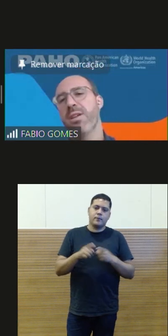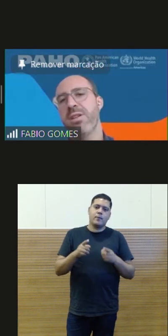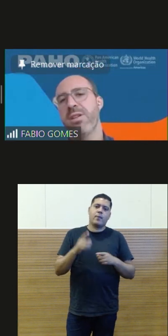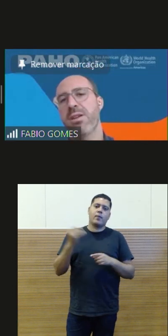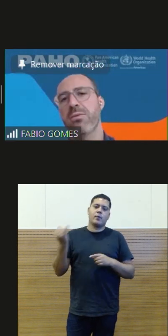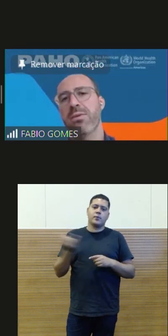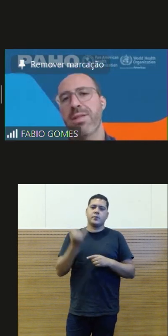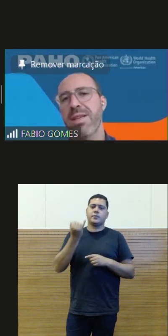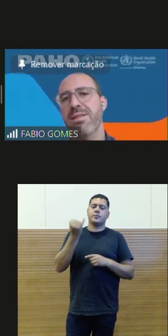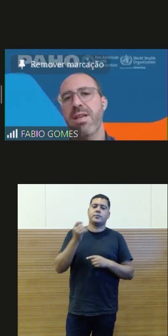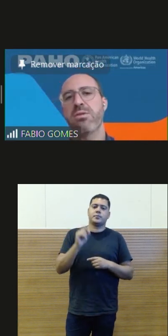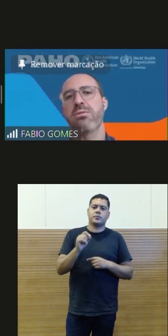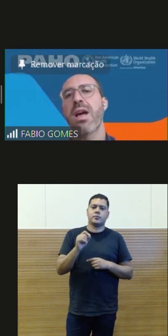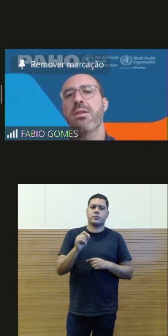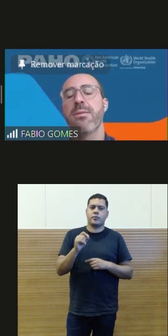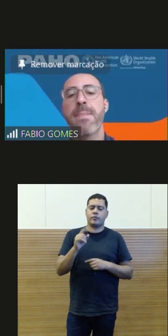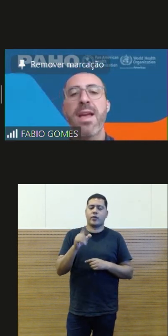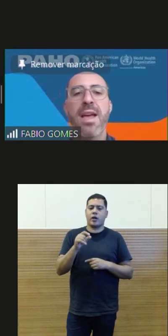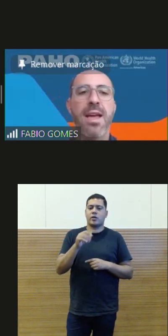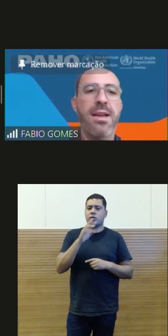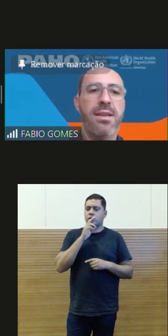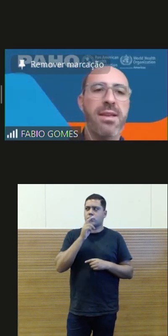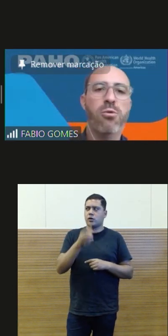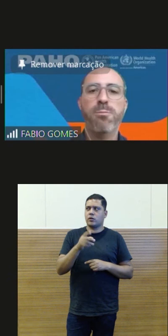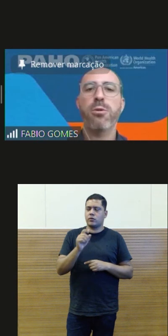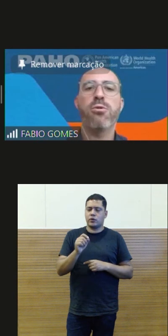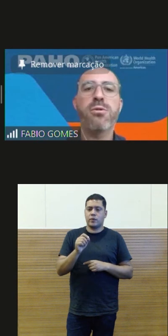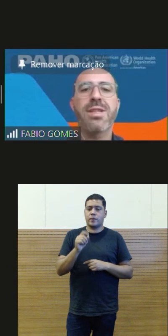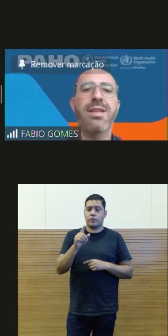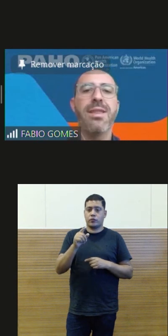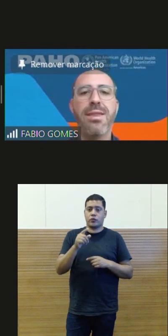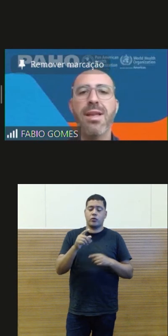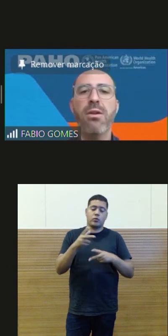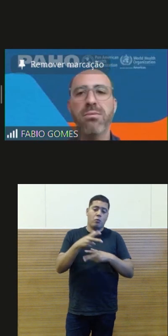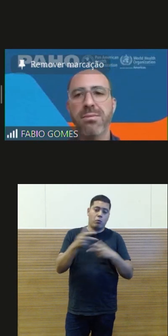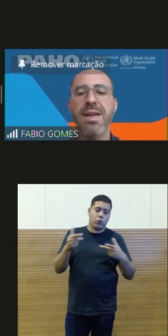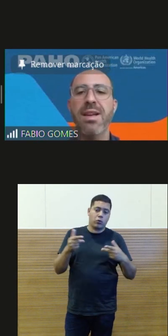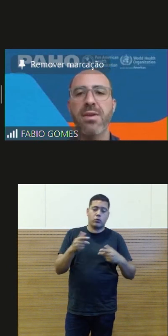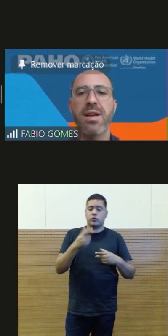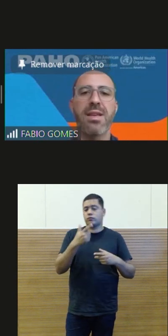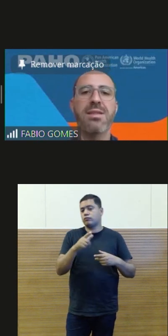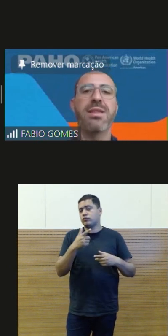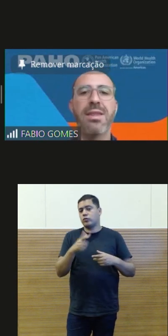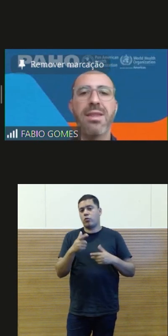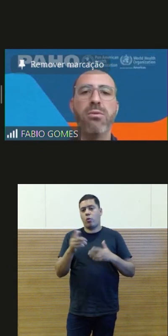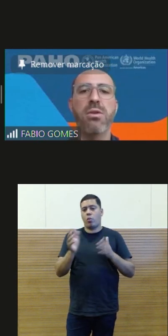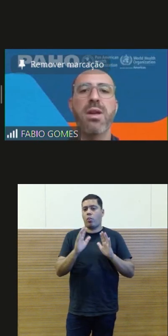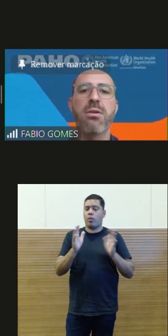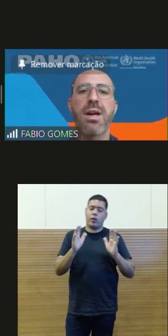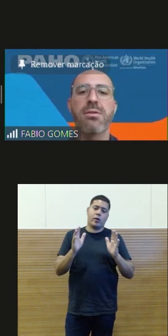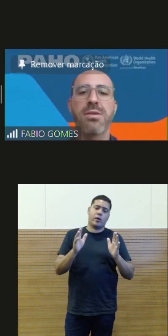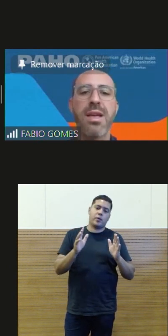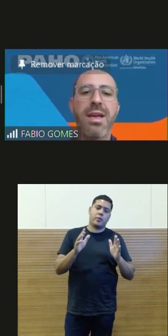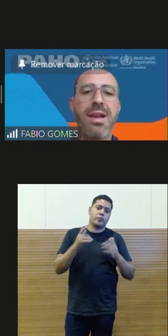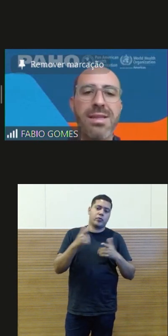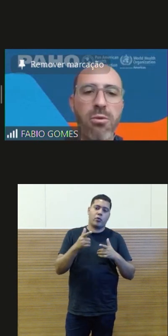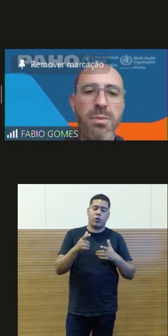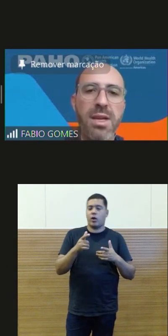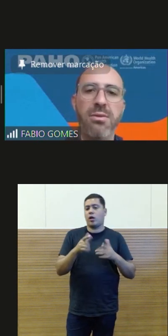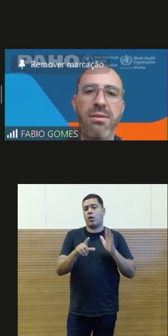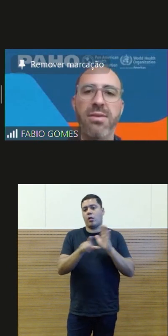And another issue, important lesson from this result, is that the products that do not